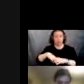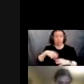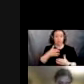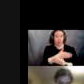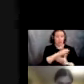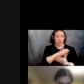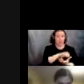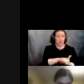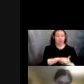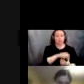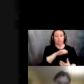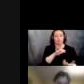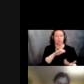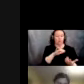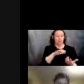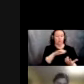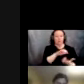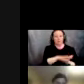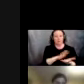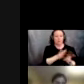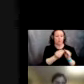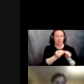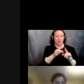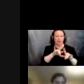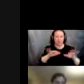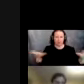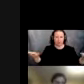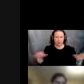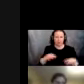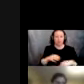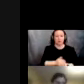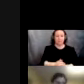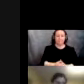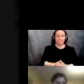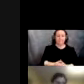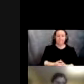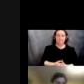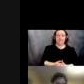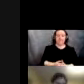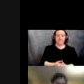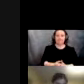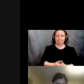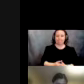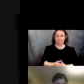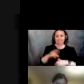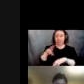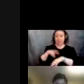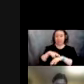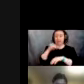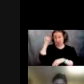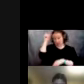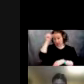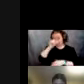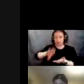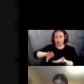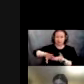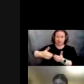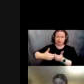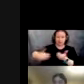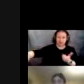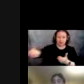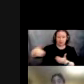much more diverse. And the Native Alaskans were segregated in schools. They went to a different